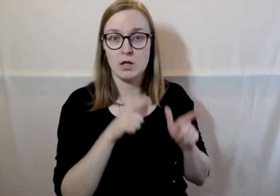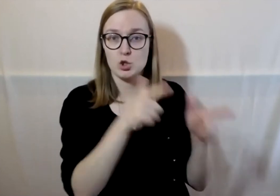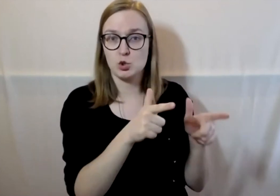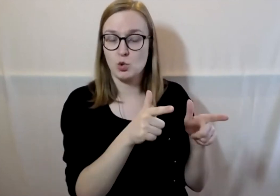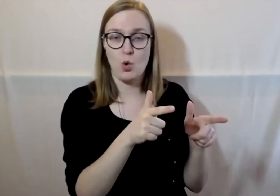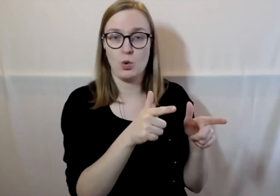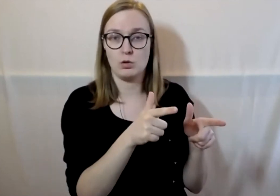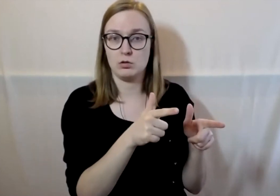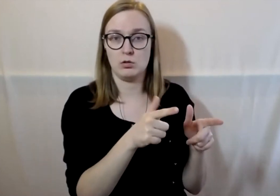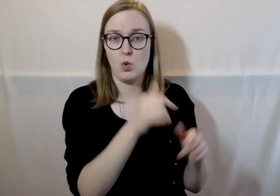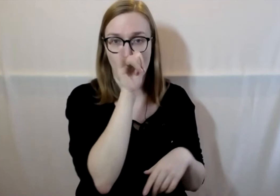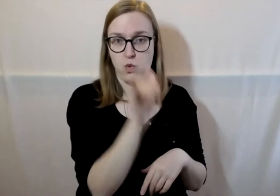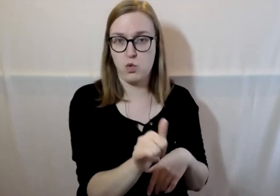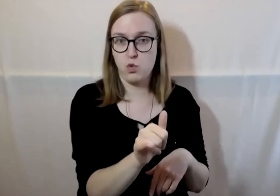was